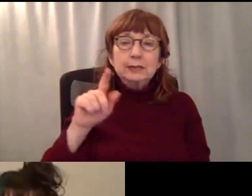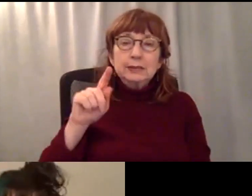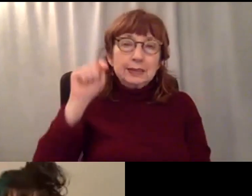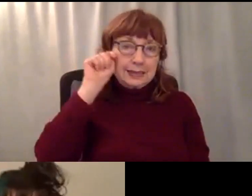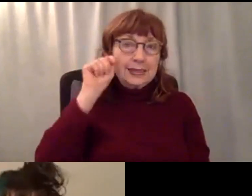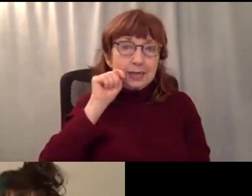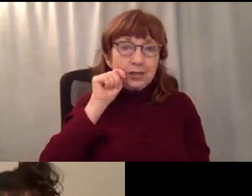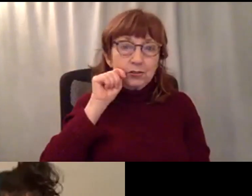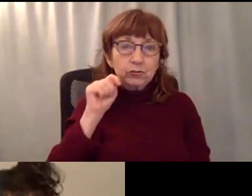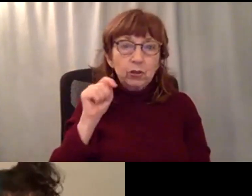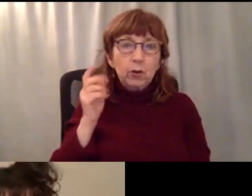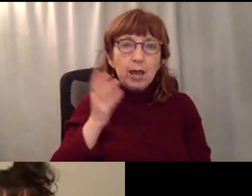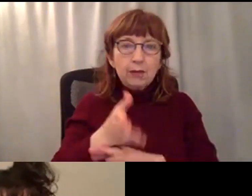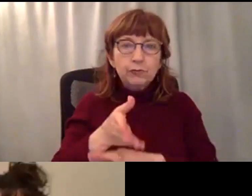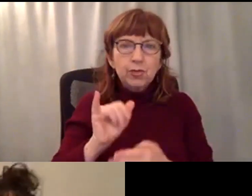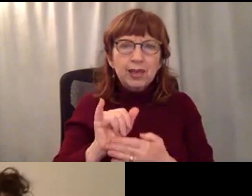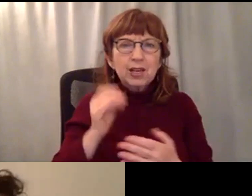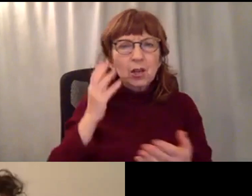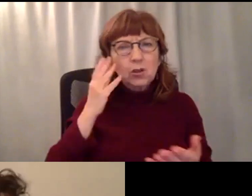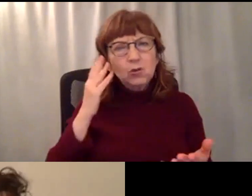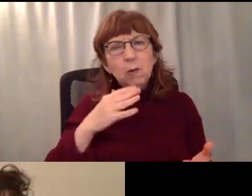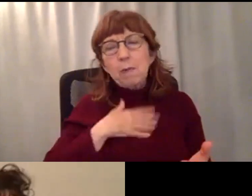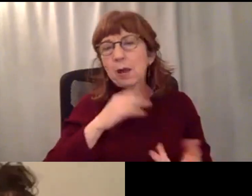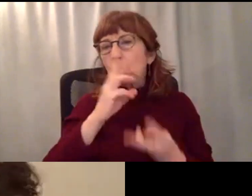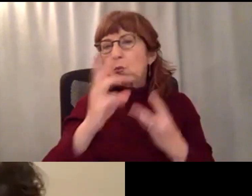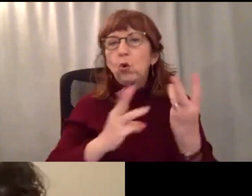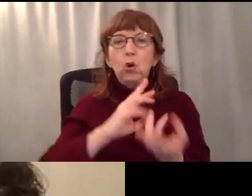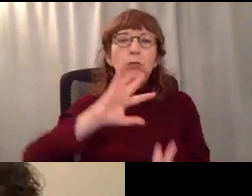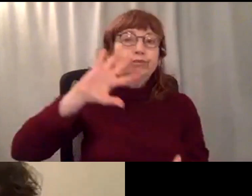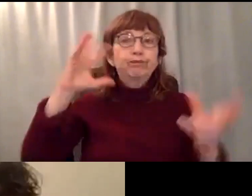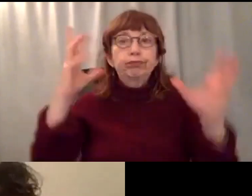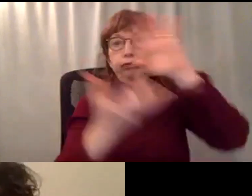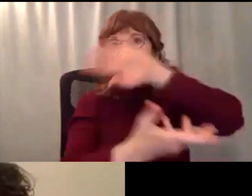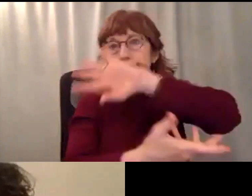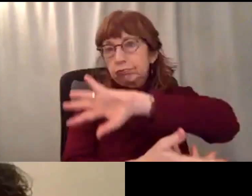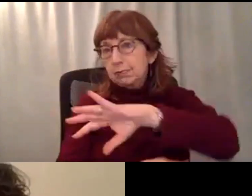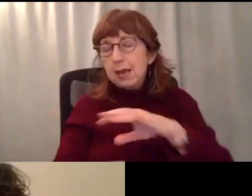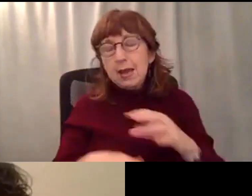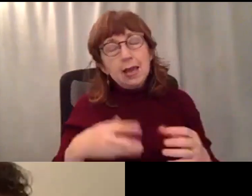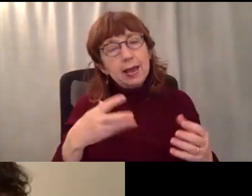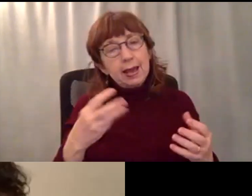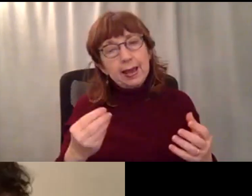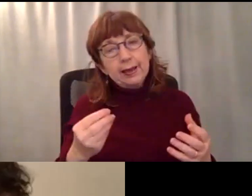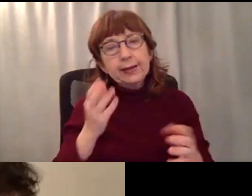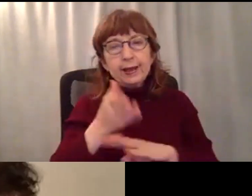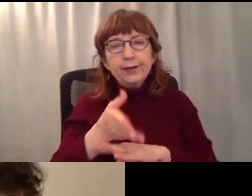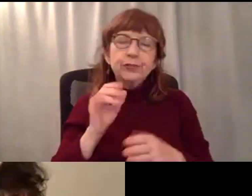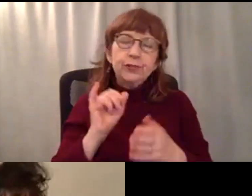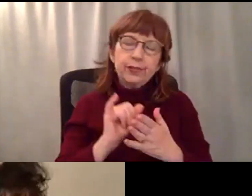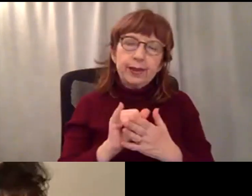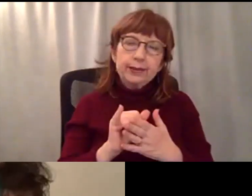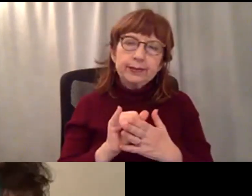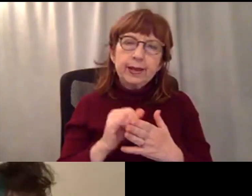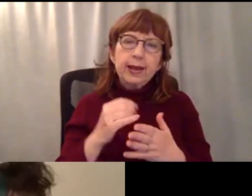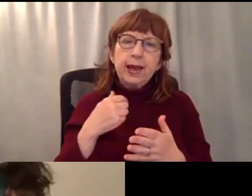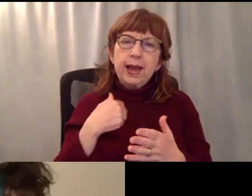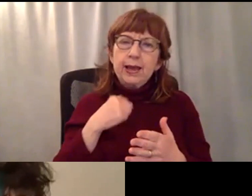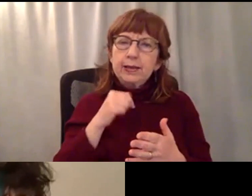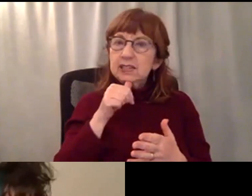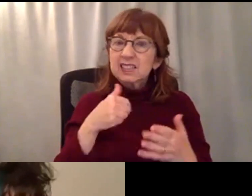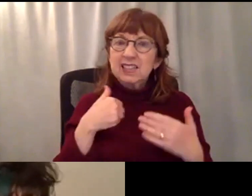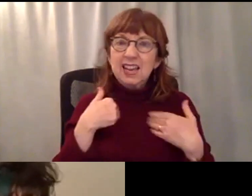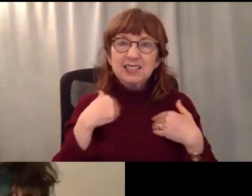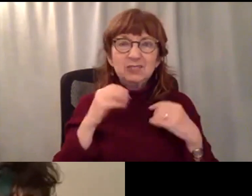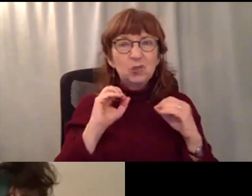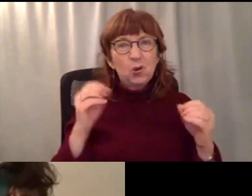So after that, my world turned upside down. And, you know, after that, I didn't have any hope,